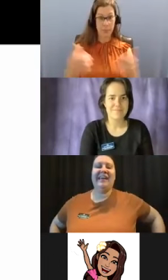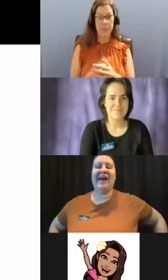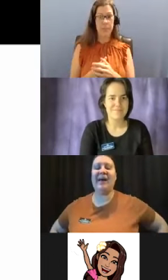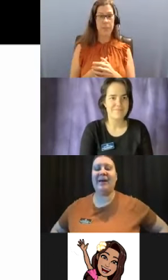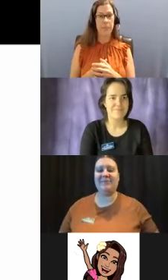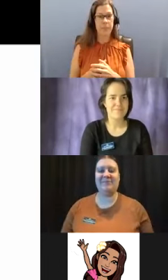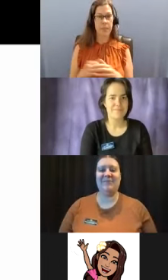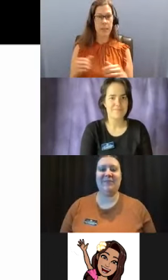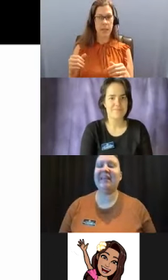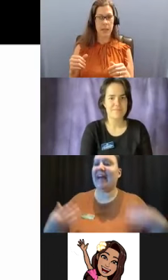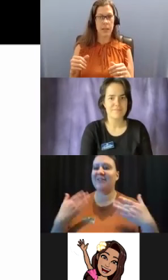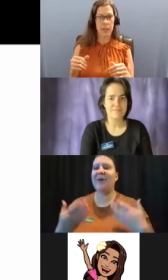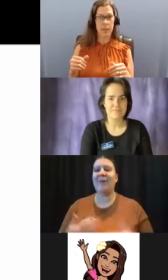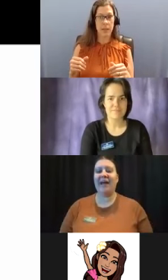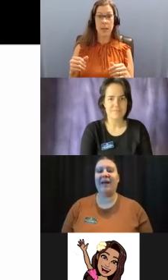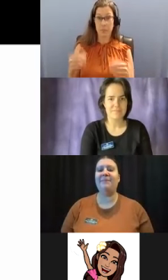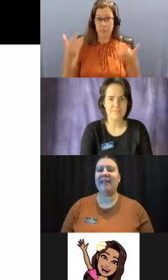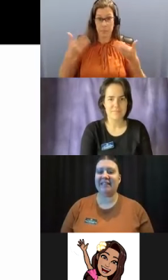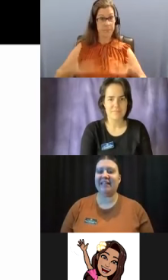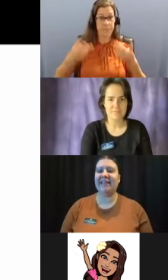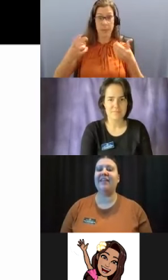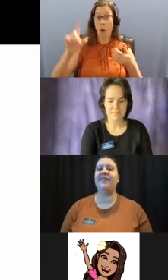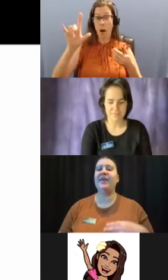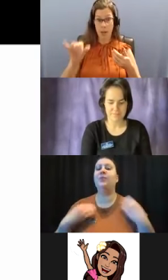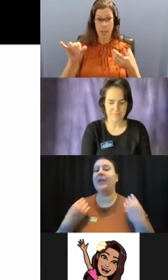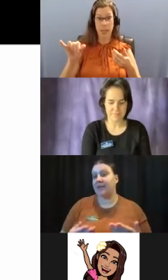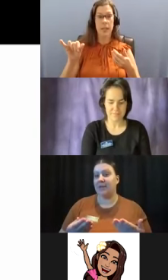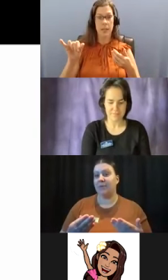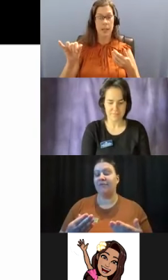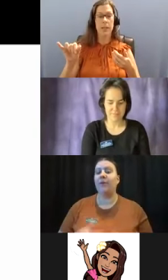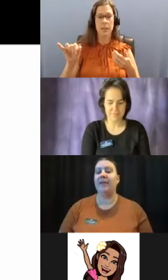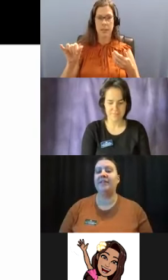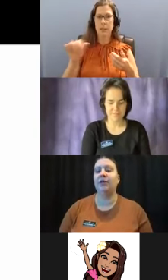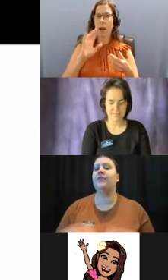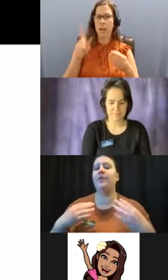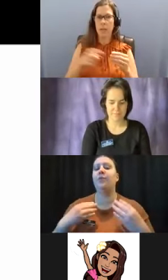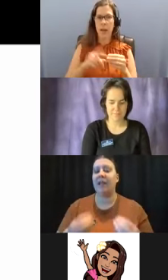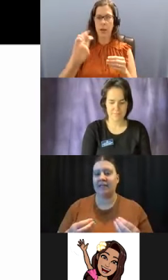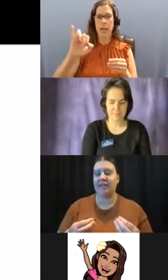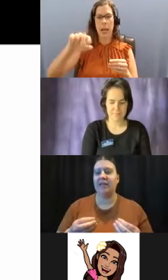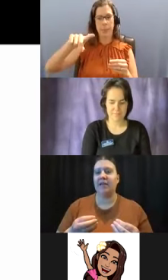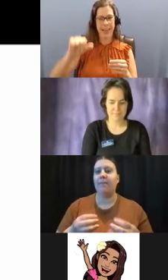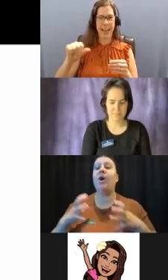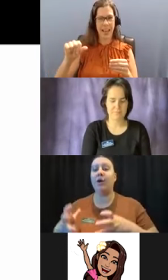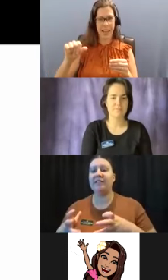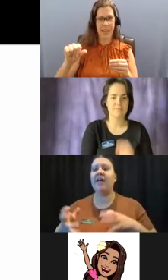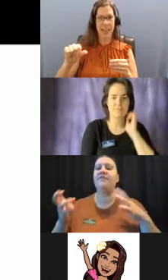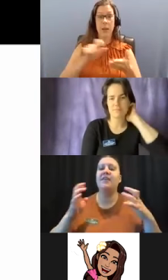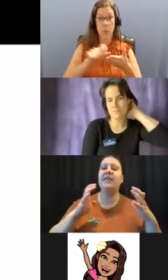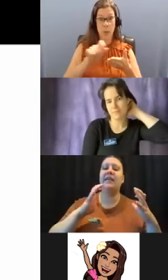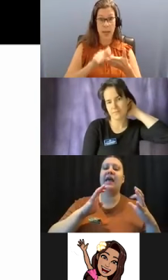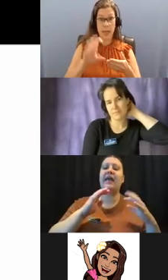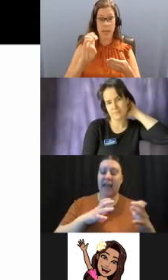right. Yeah. So basically the written performance or the written part